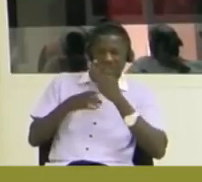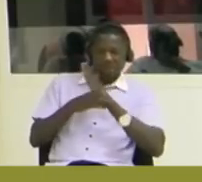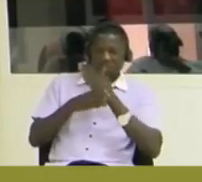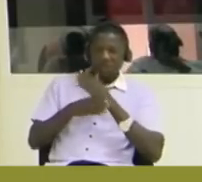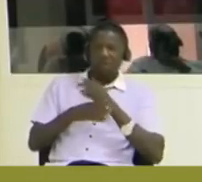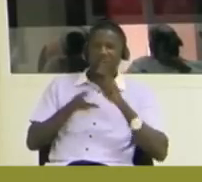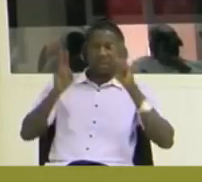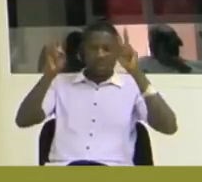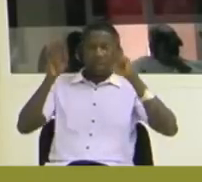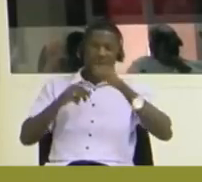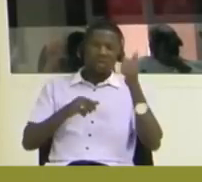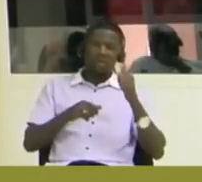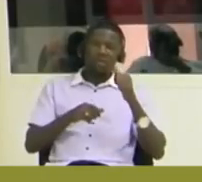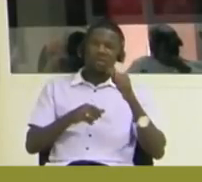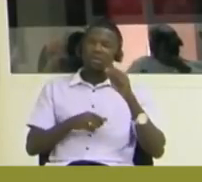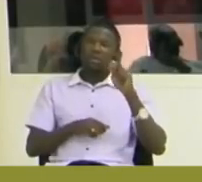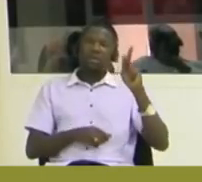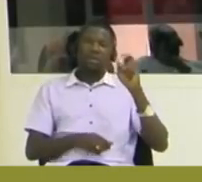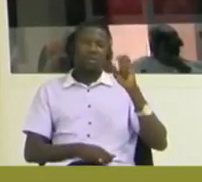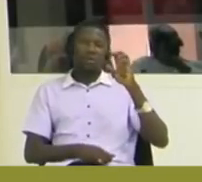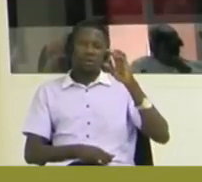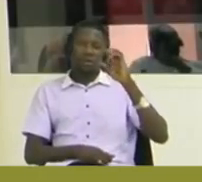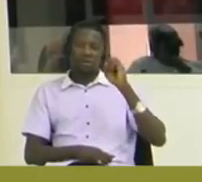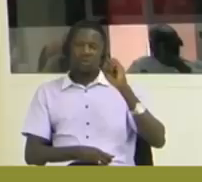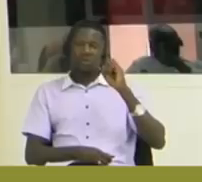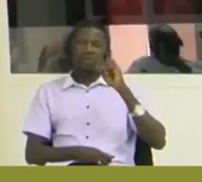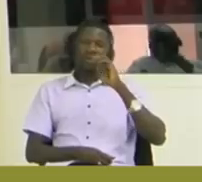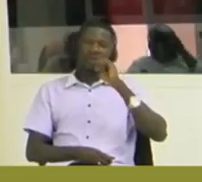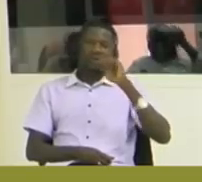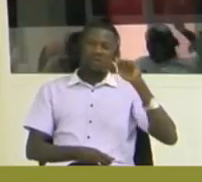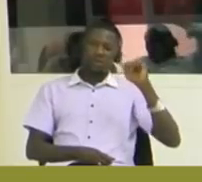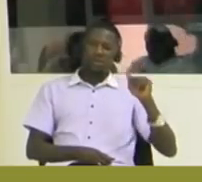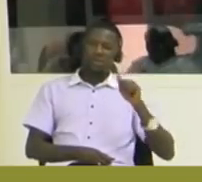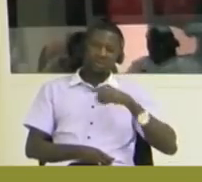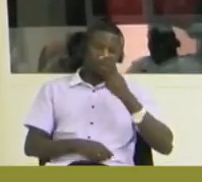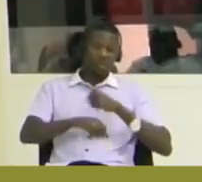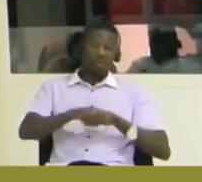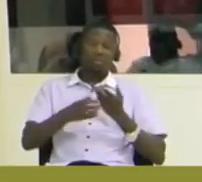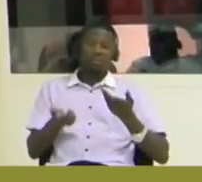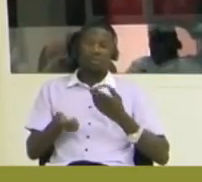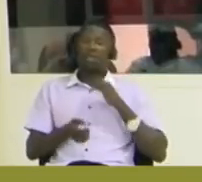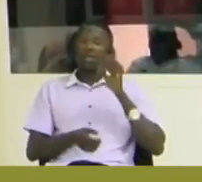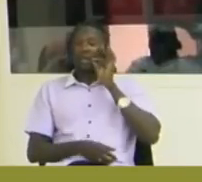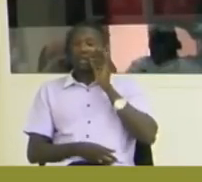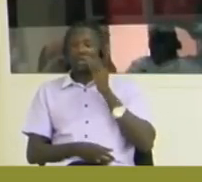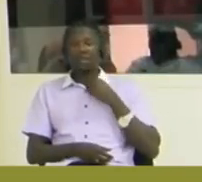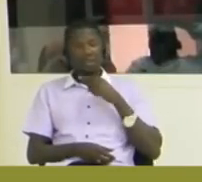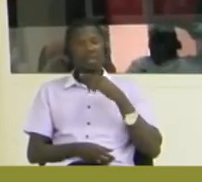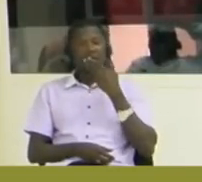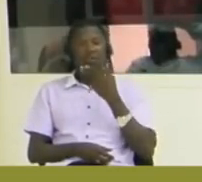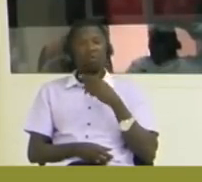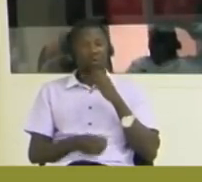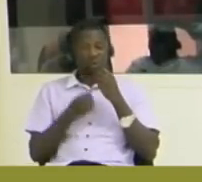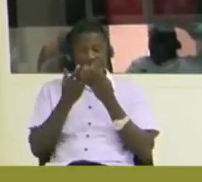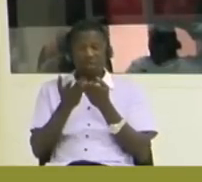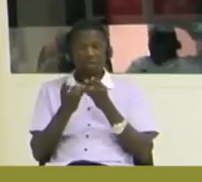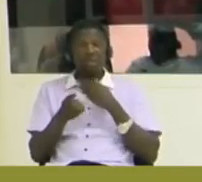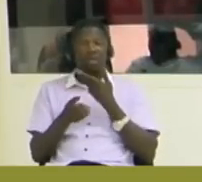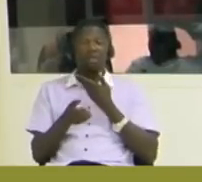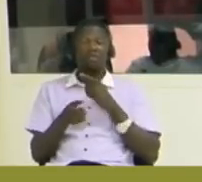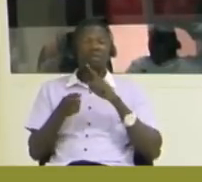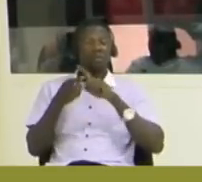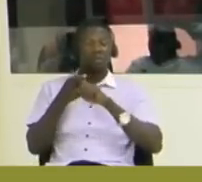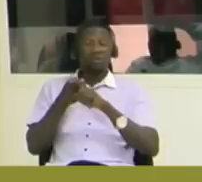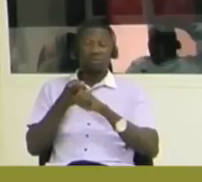Koro Ceesay at the time? And he answered, I was telling you, they got very close because Yahya Jammeh had